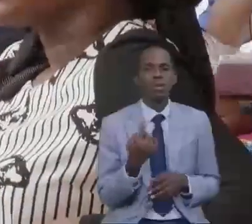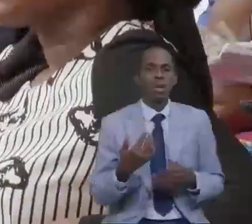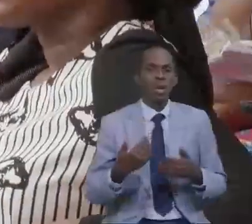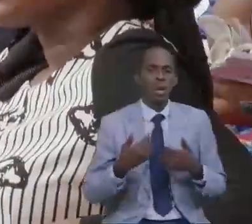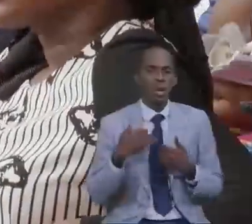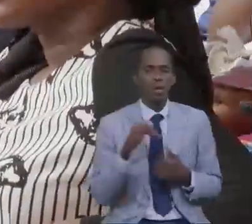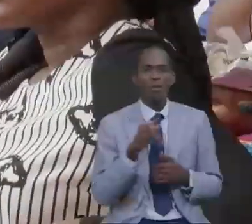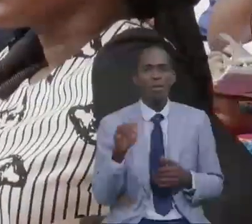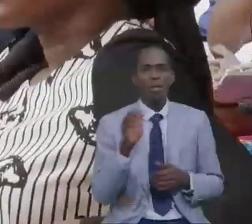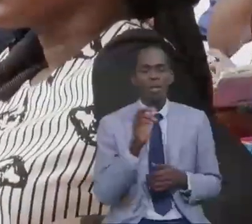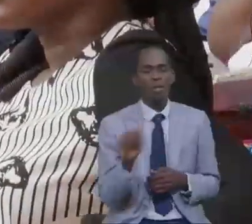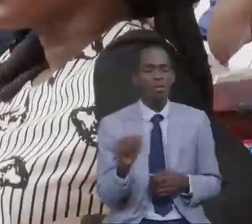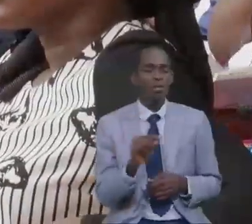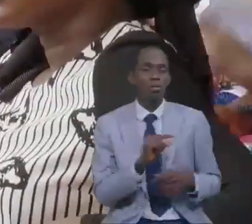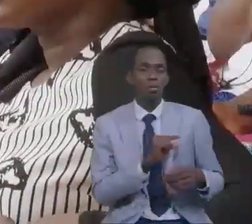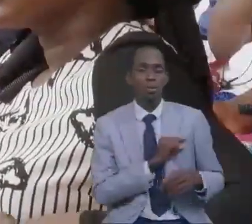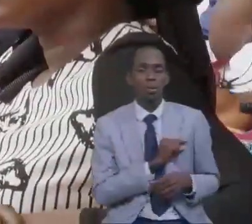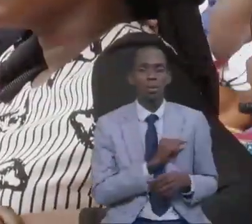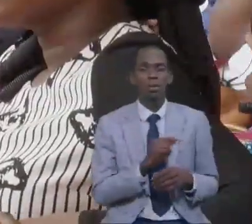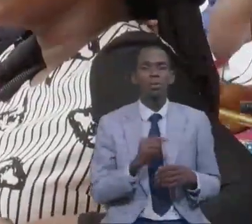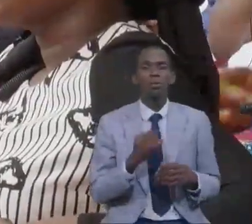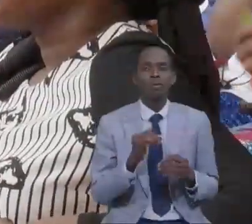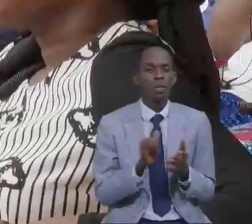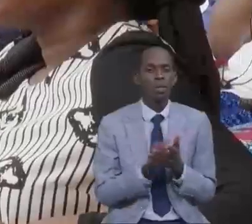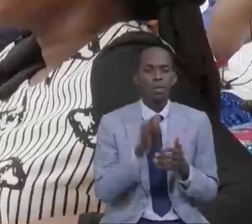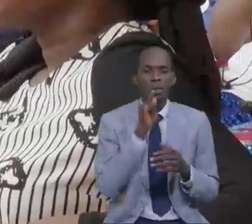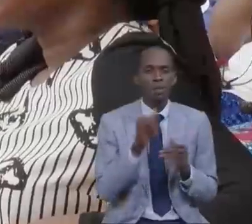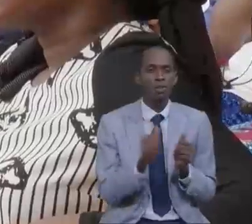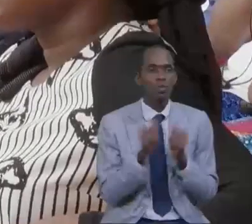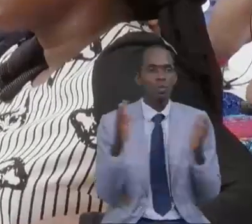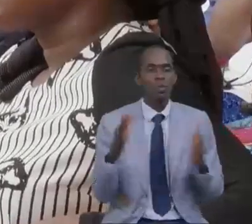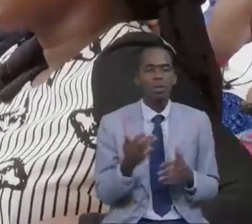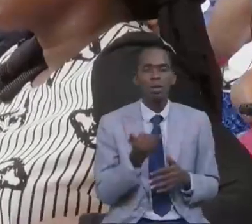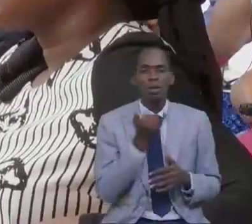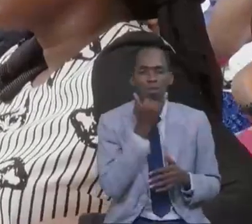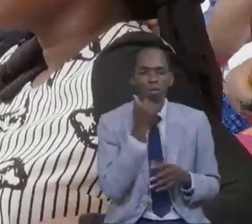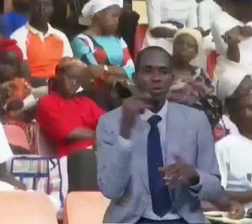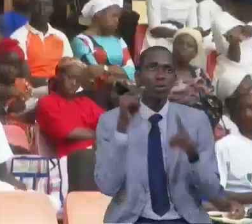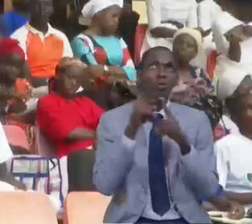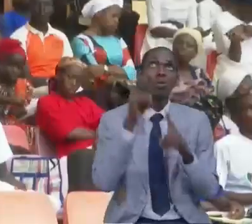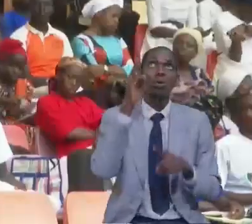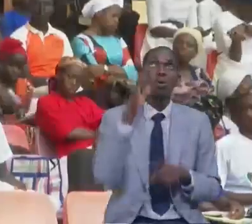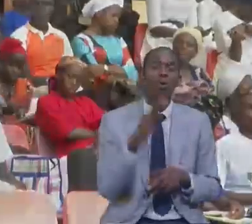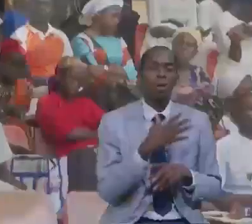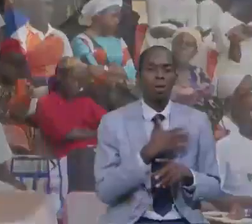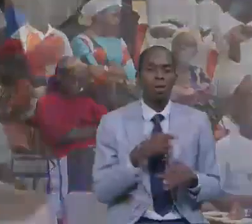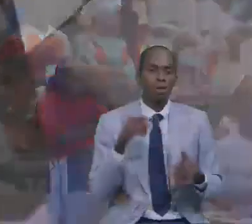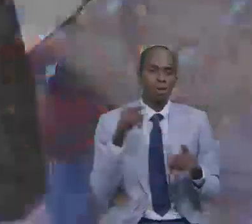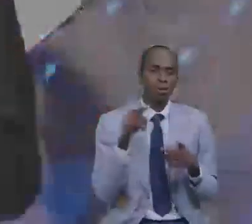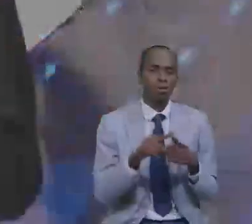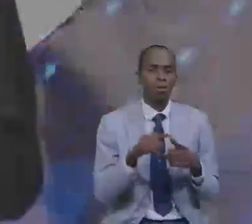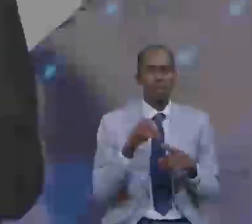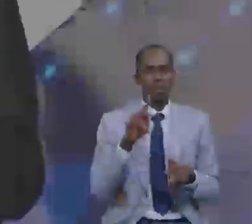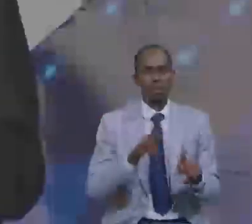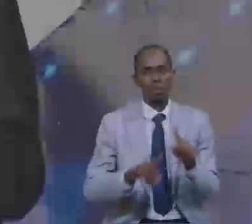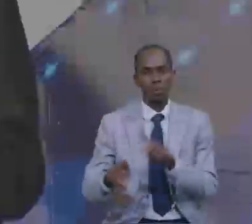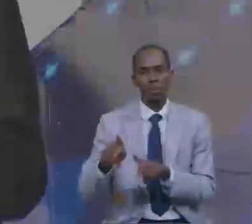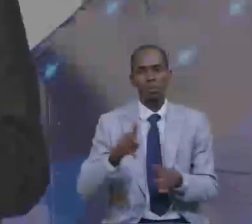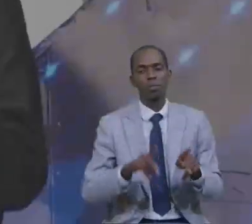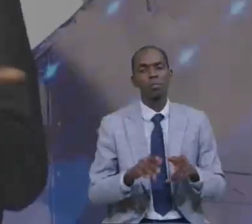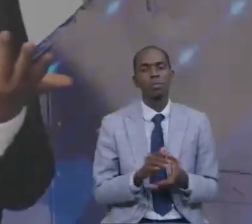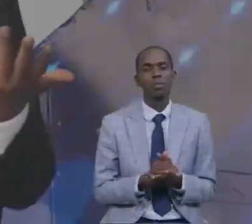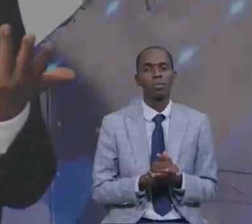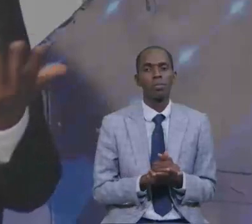toward man. The transparency of conscience will be there. I is